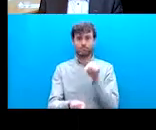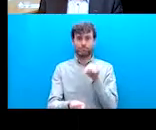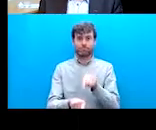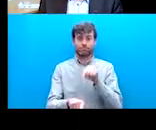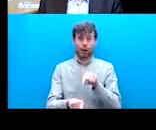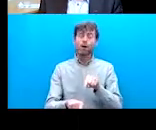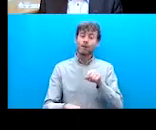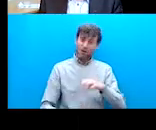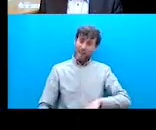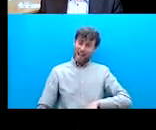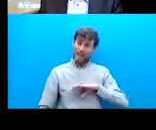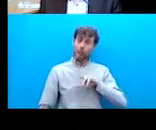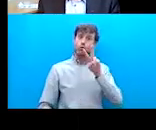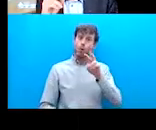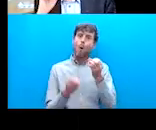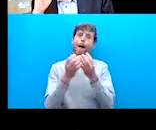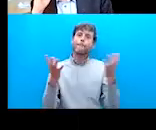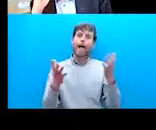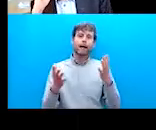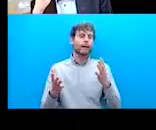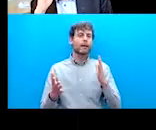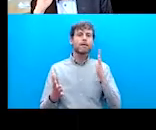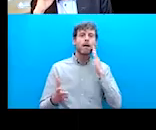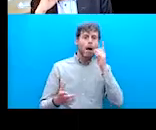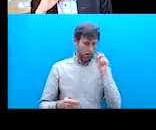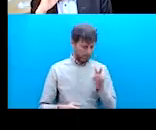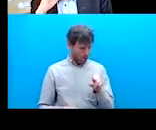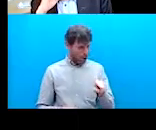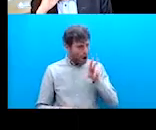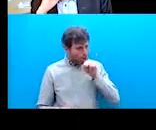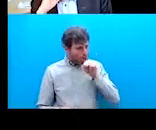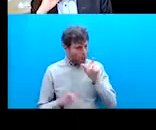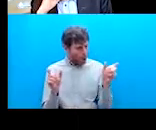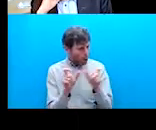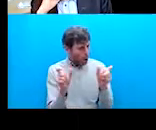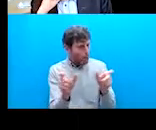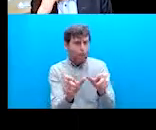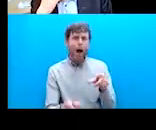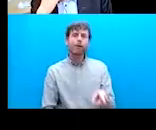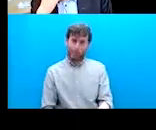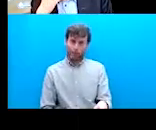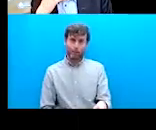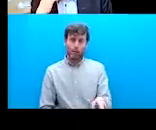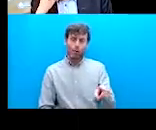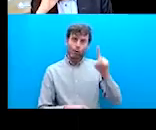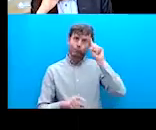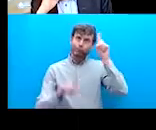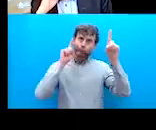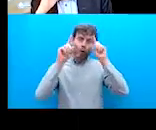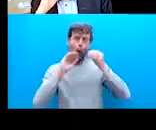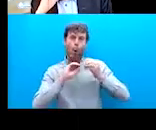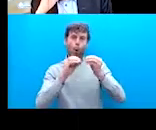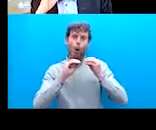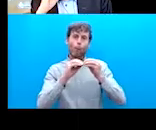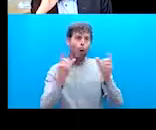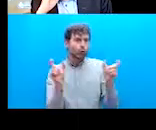be combining words, and they are presumably able to be to compose meanings in both receptive